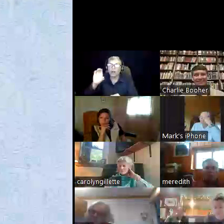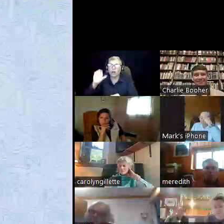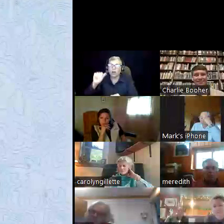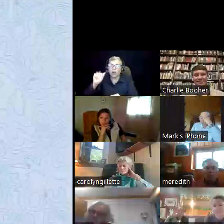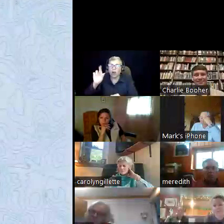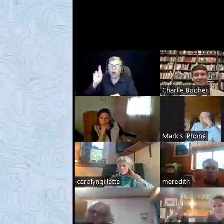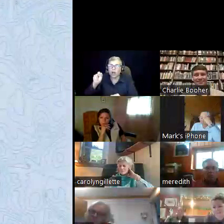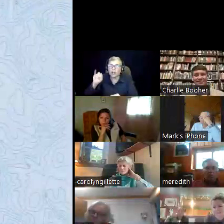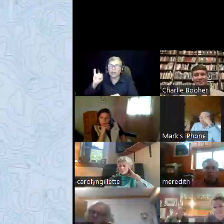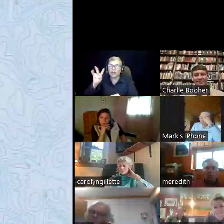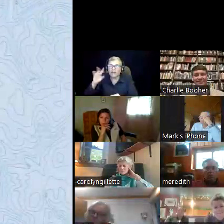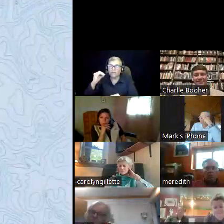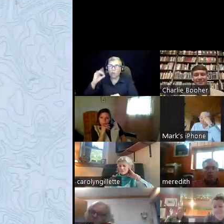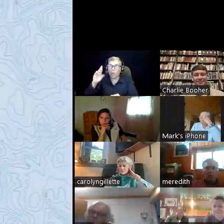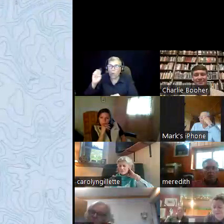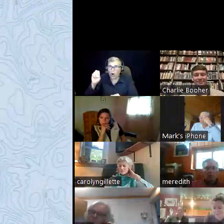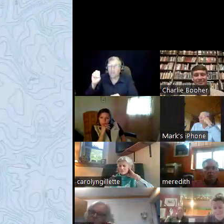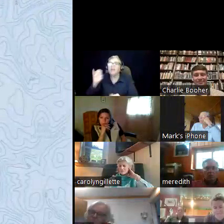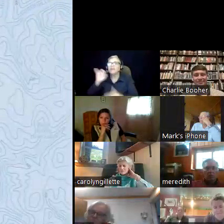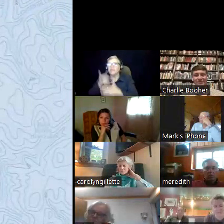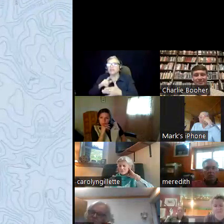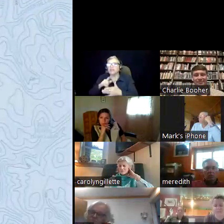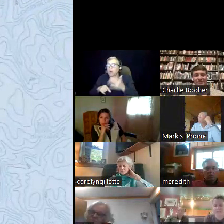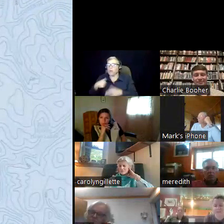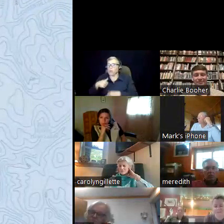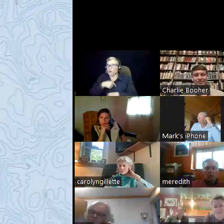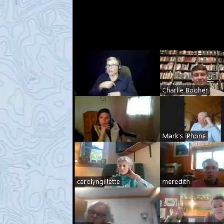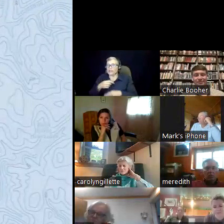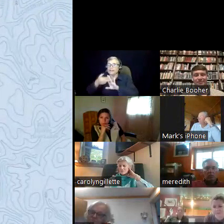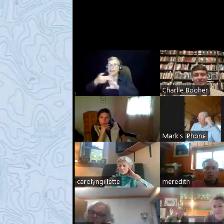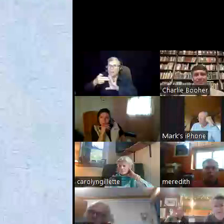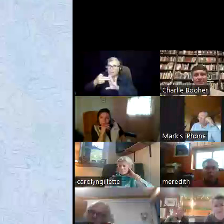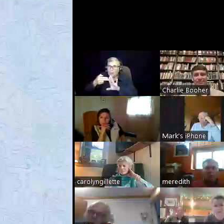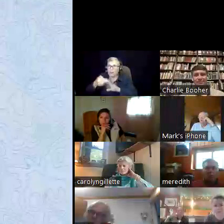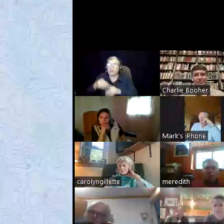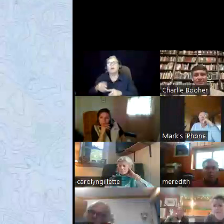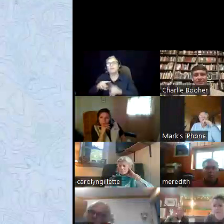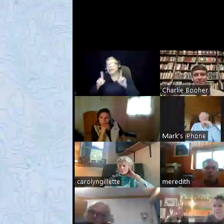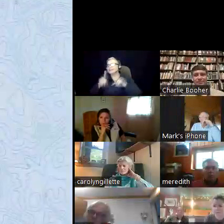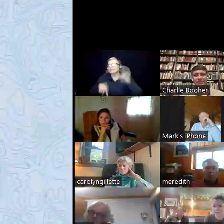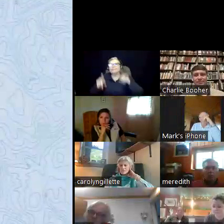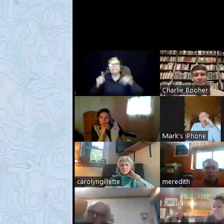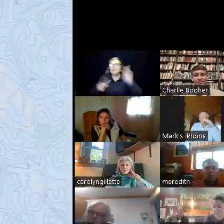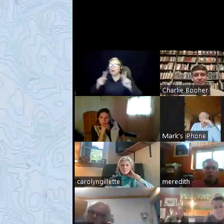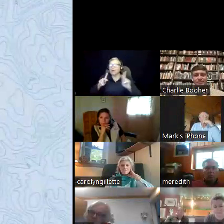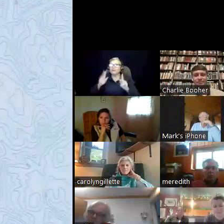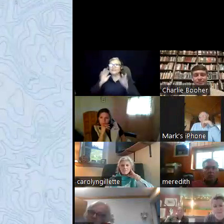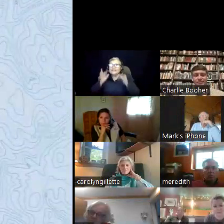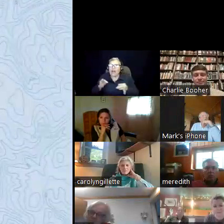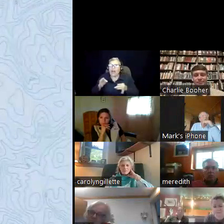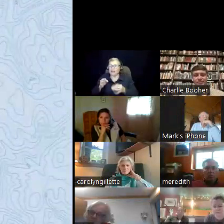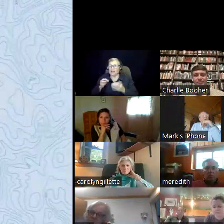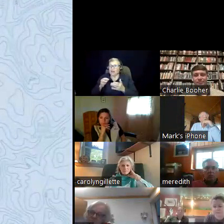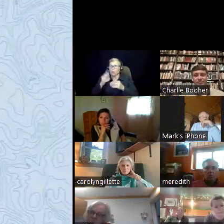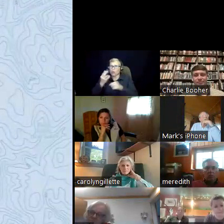contentious word. As he said, there's very many definitions of it. It depends on who you're talking to on what trophy is. It's a problematic